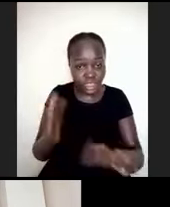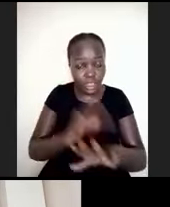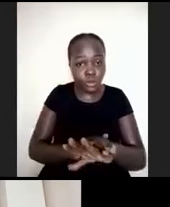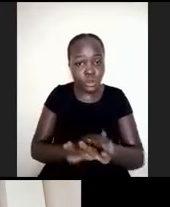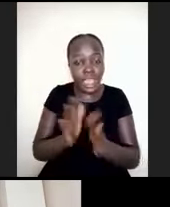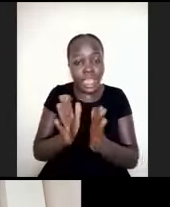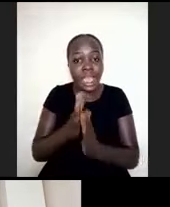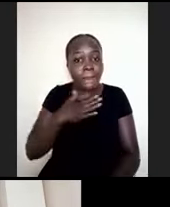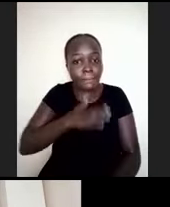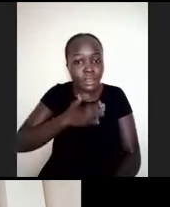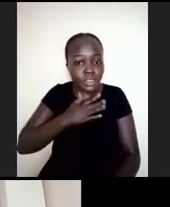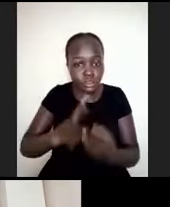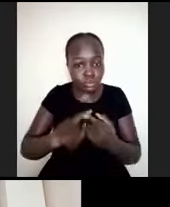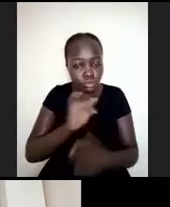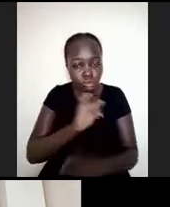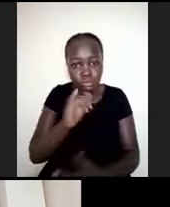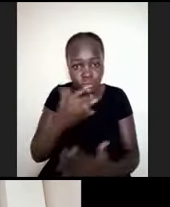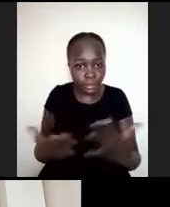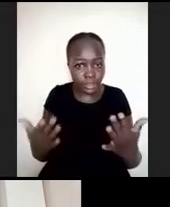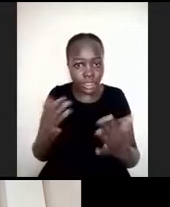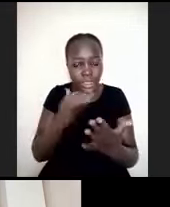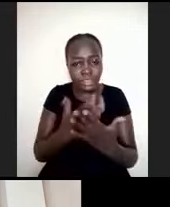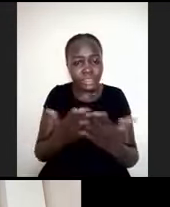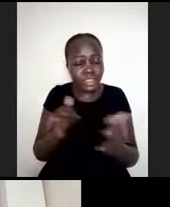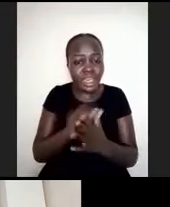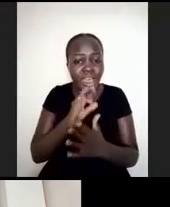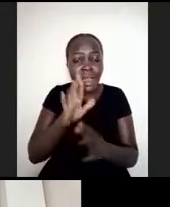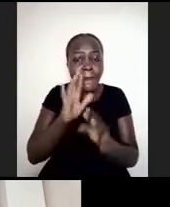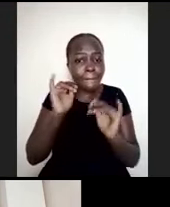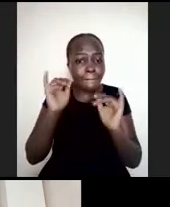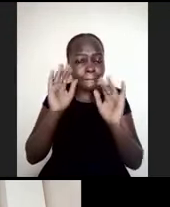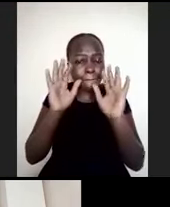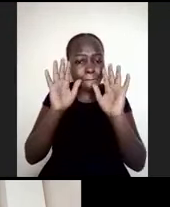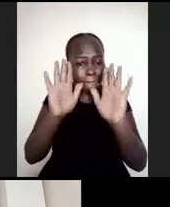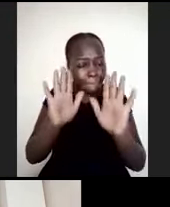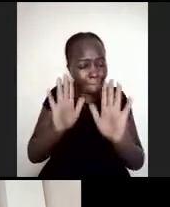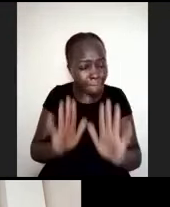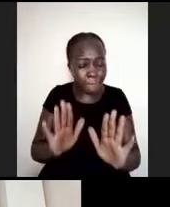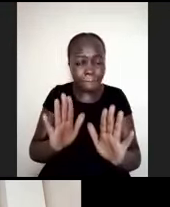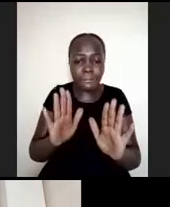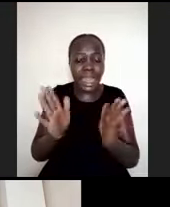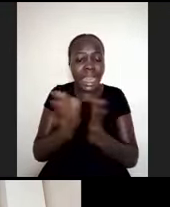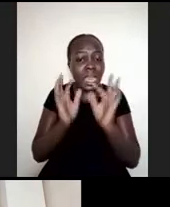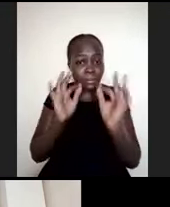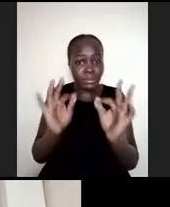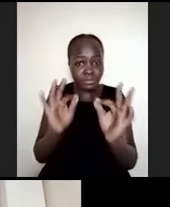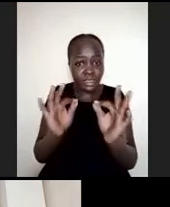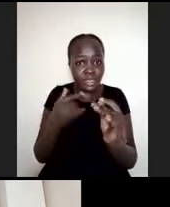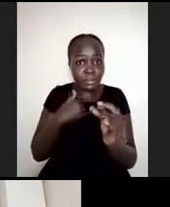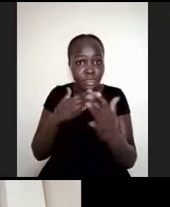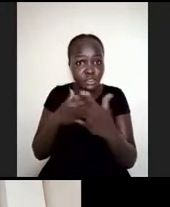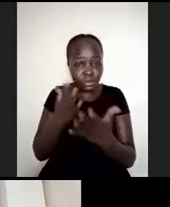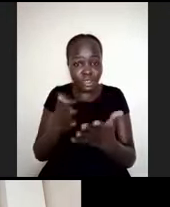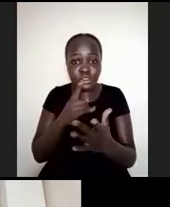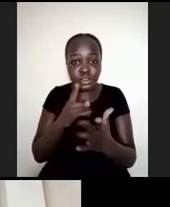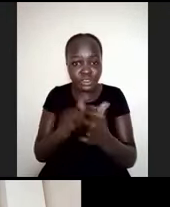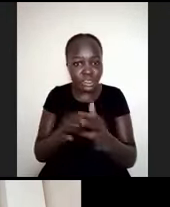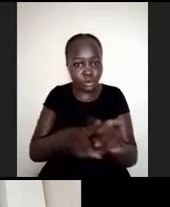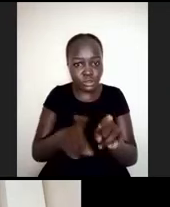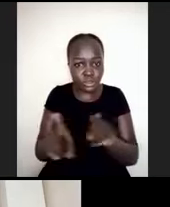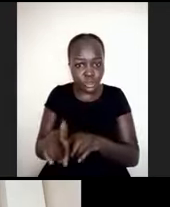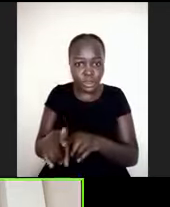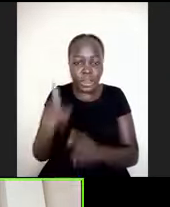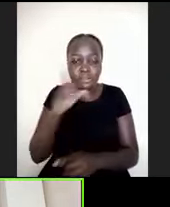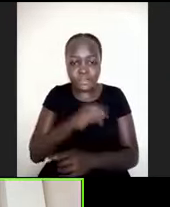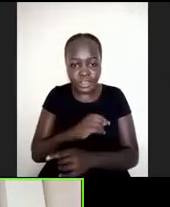God, you know, things that are in his perfect will. I'll stop there so that we can almost